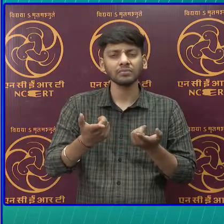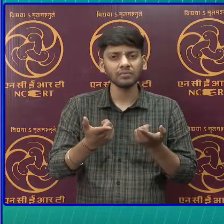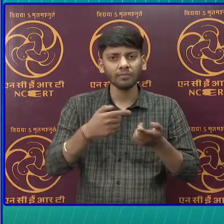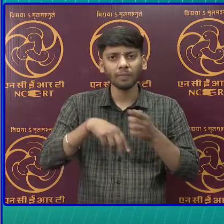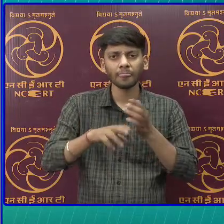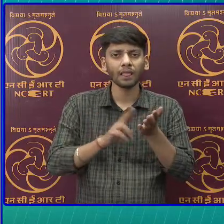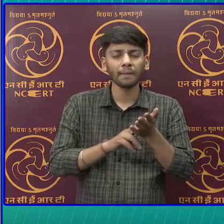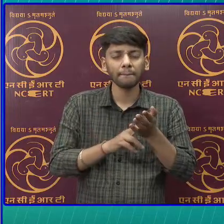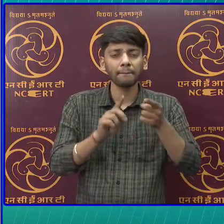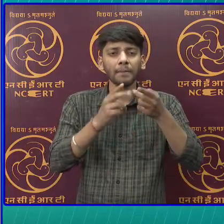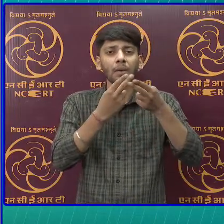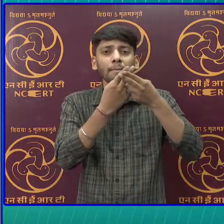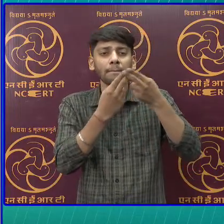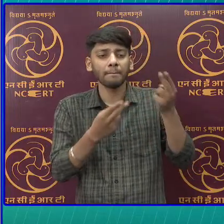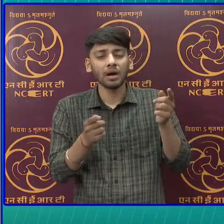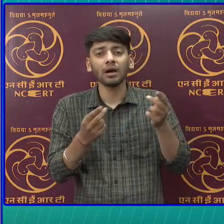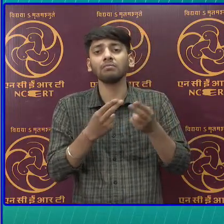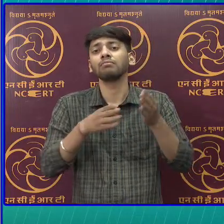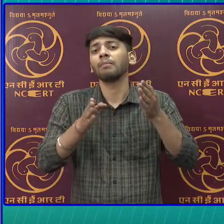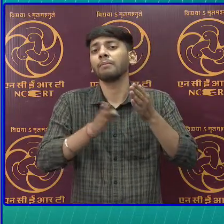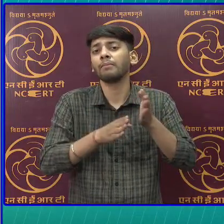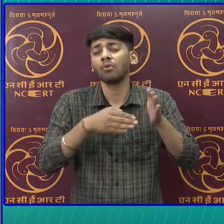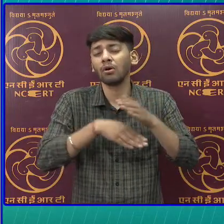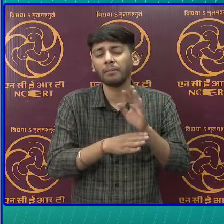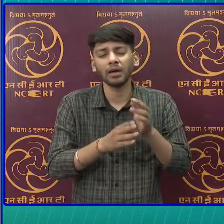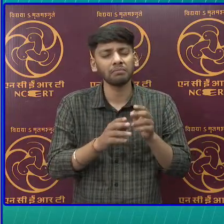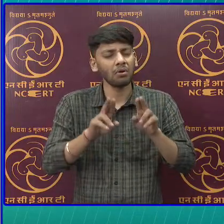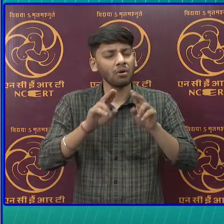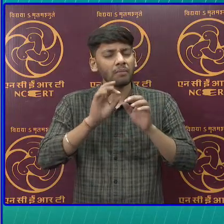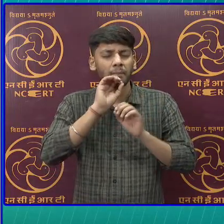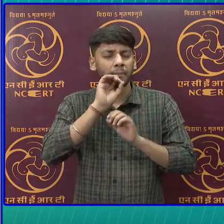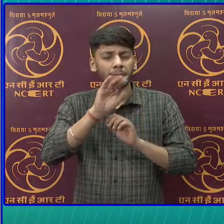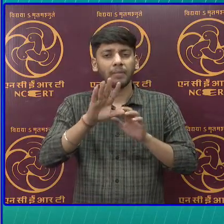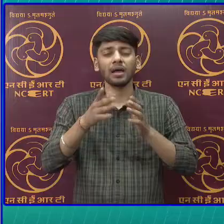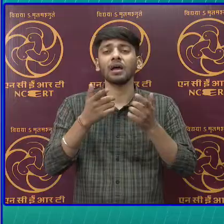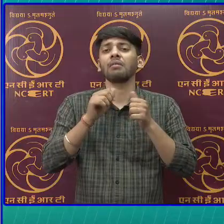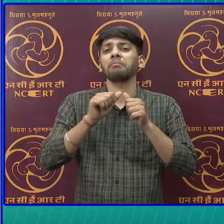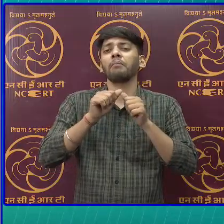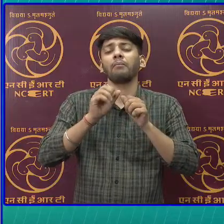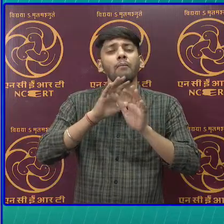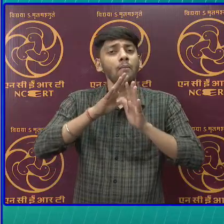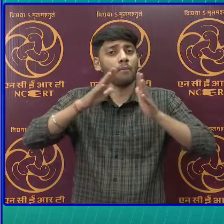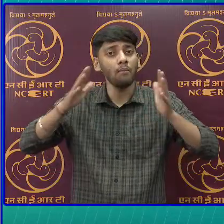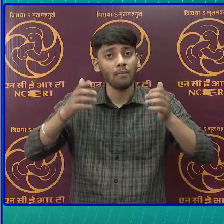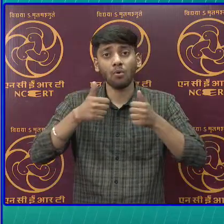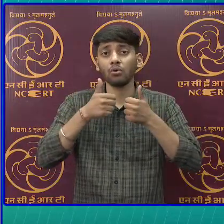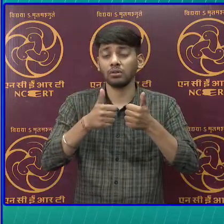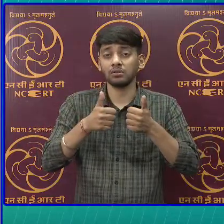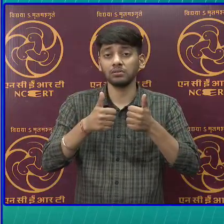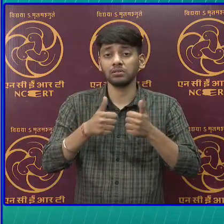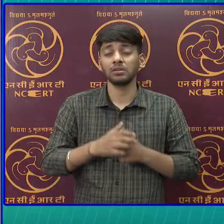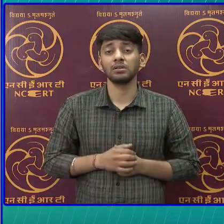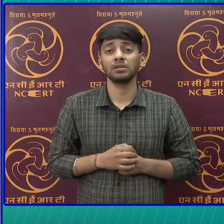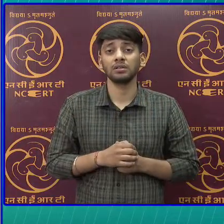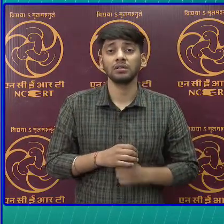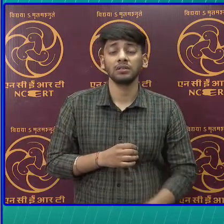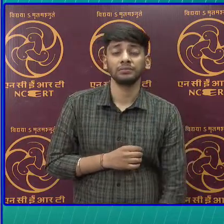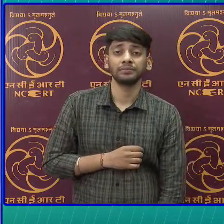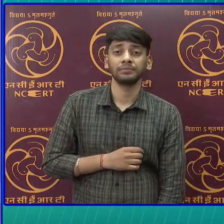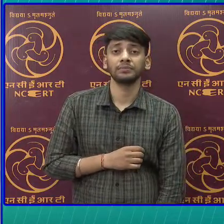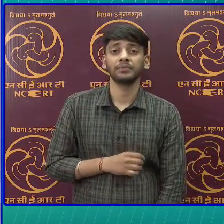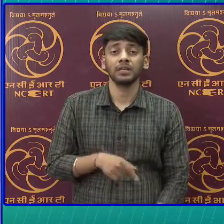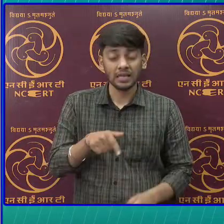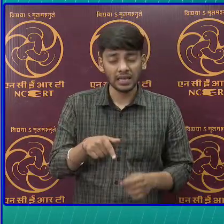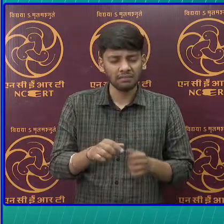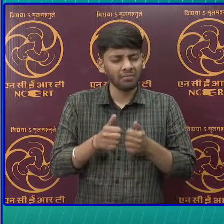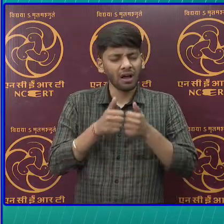us that wonderful message regarding our environment. Okay, so Exactly, ma'am. I think this is going to be